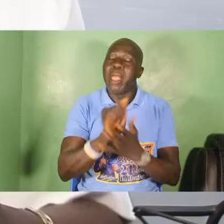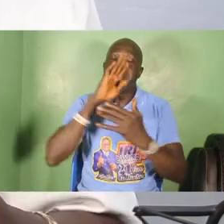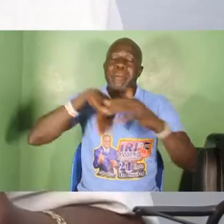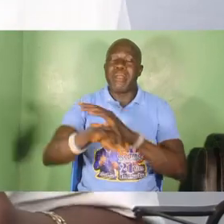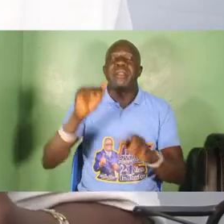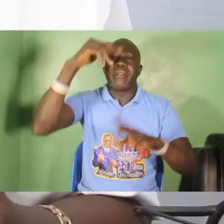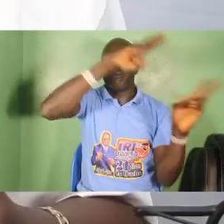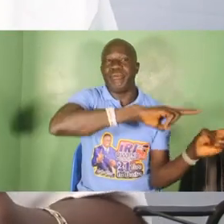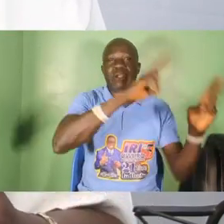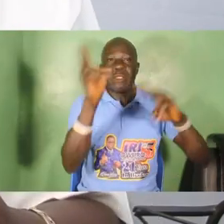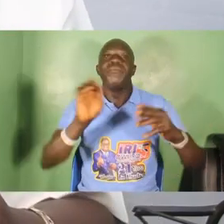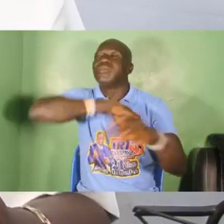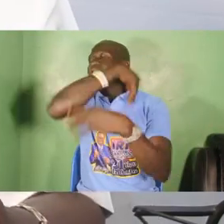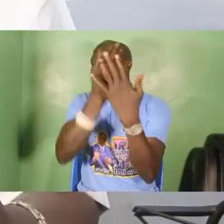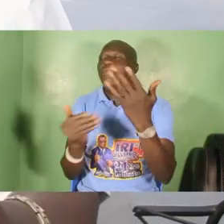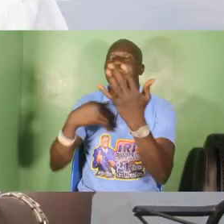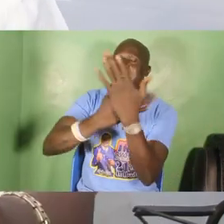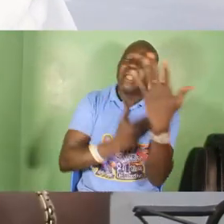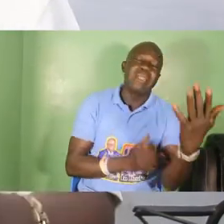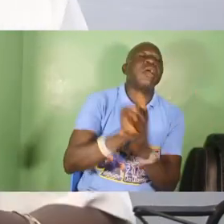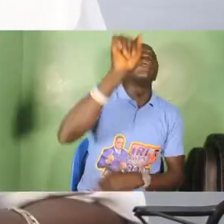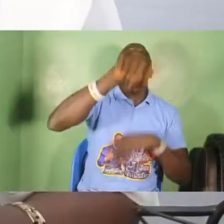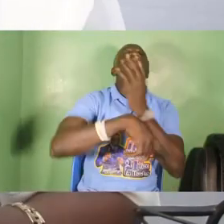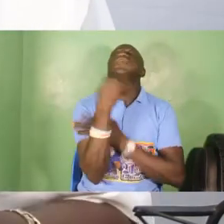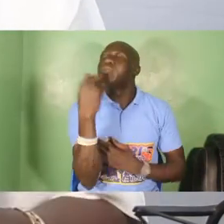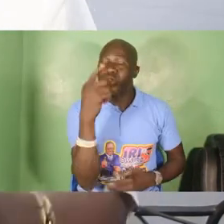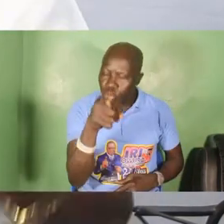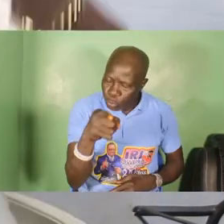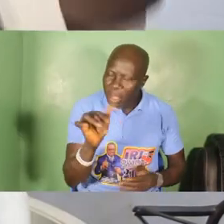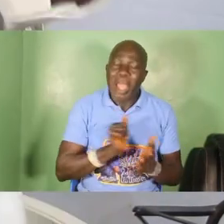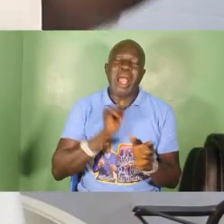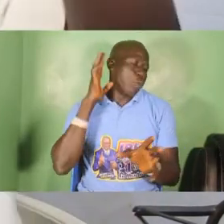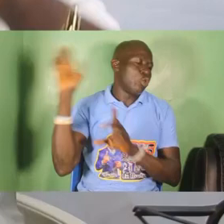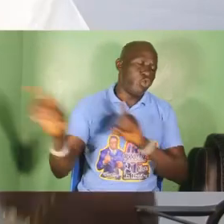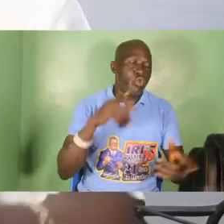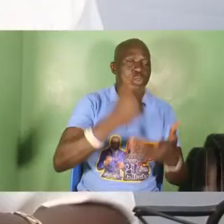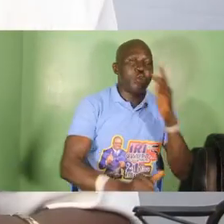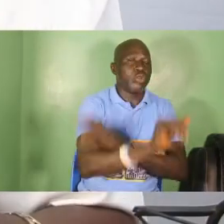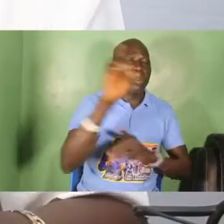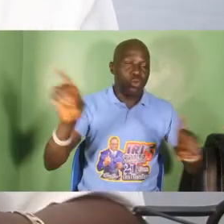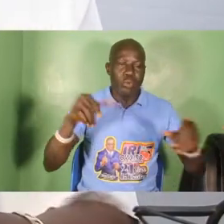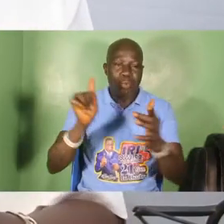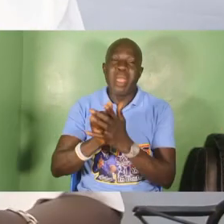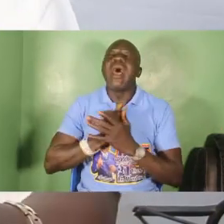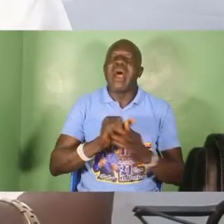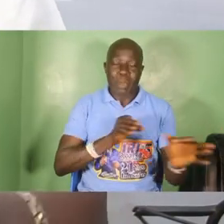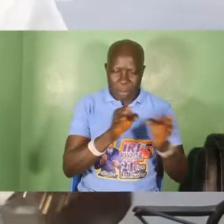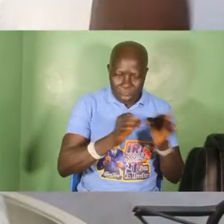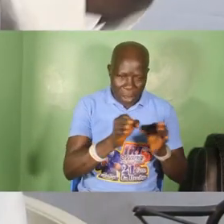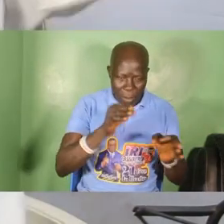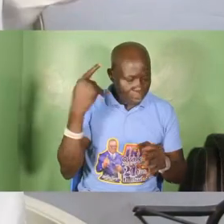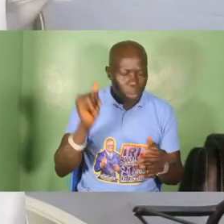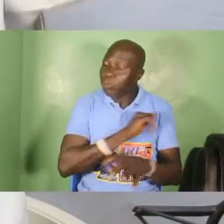I want Jesus. Snap your vigil. I say, my you overnight. Only one of Babish. The Lord has spoken to me. More than my shirt. And now we do the same. My Lord has spoken.